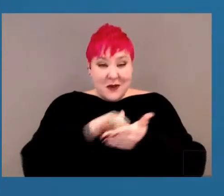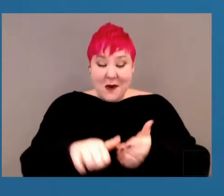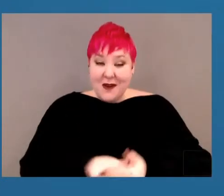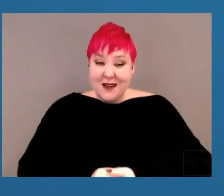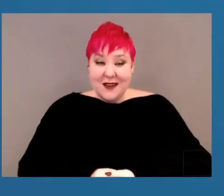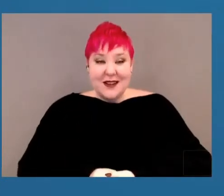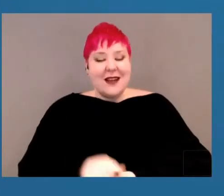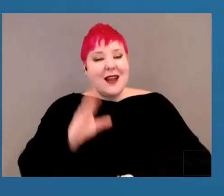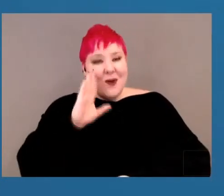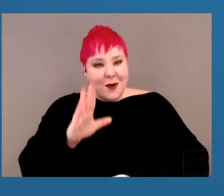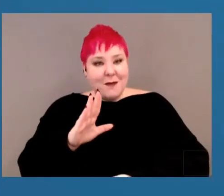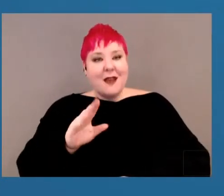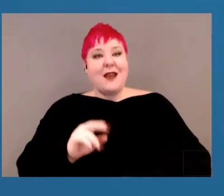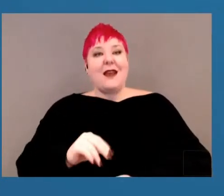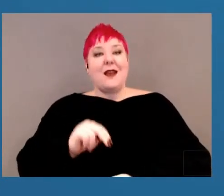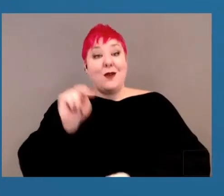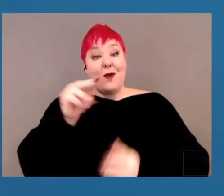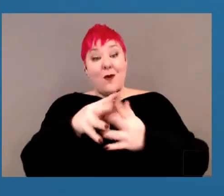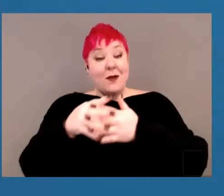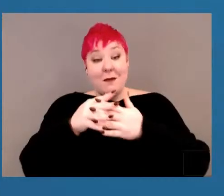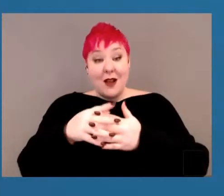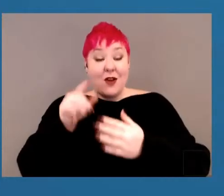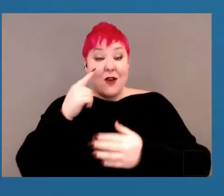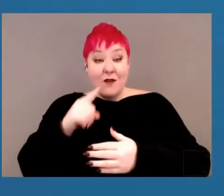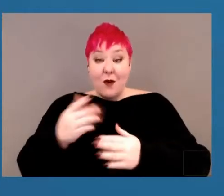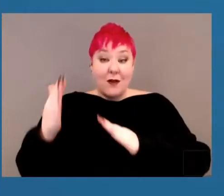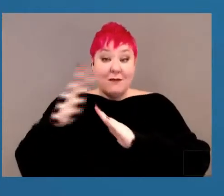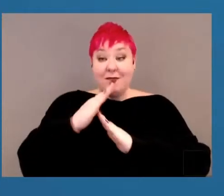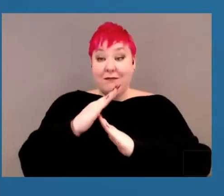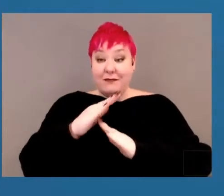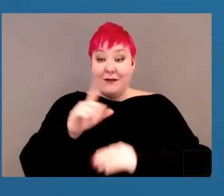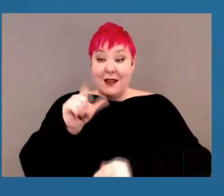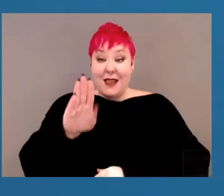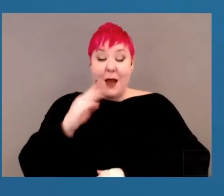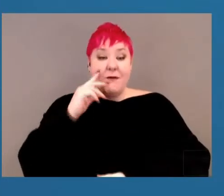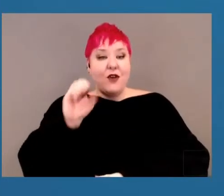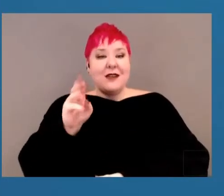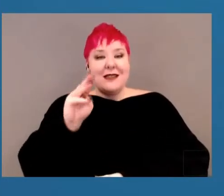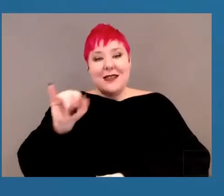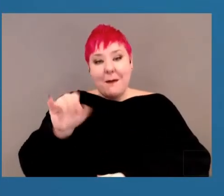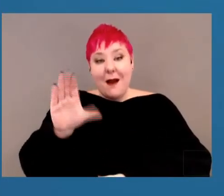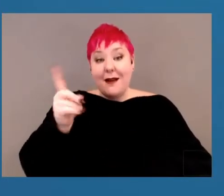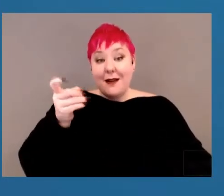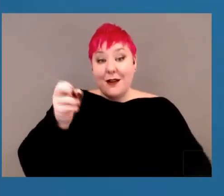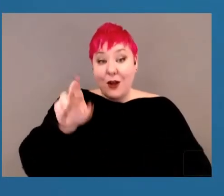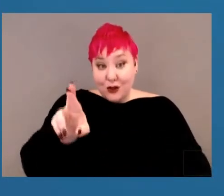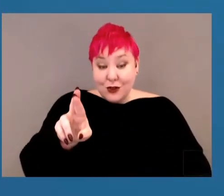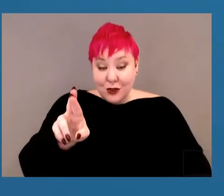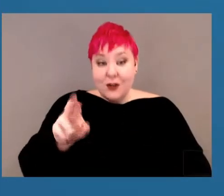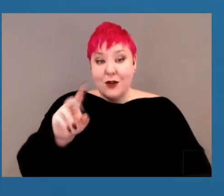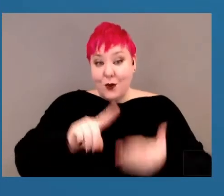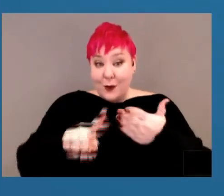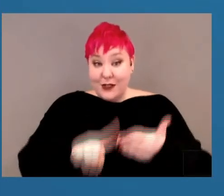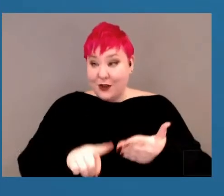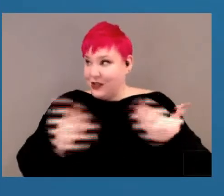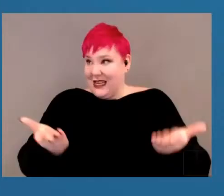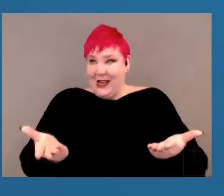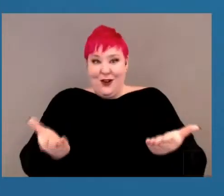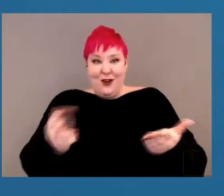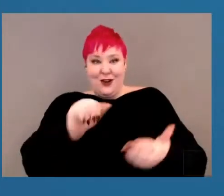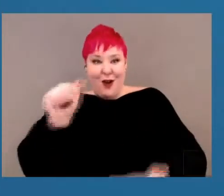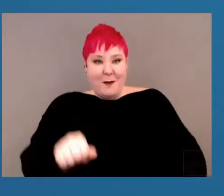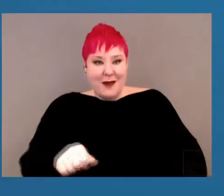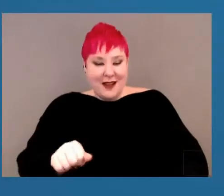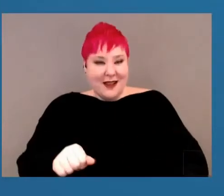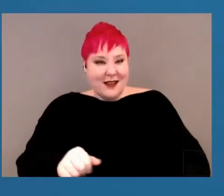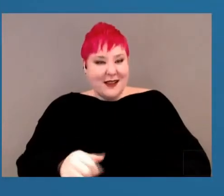America's premier lab for semiconductor research. Right here in Albany. The most elite, smartest